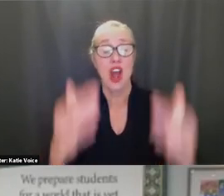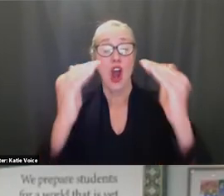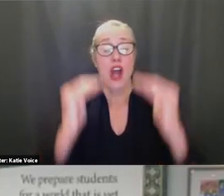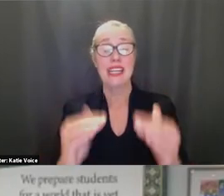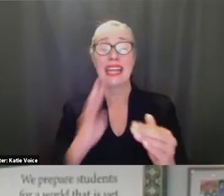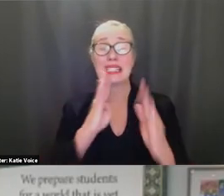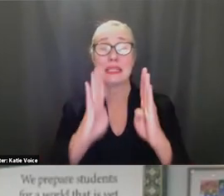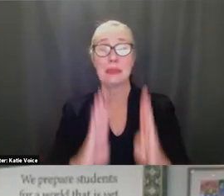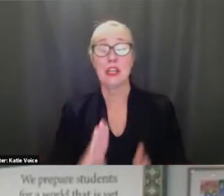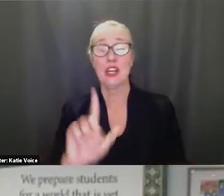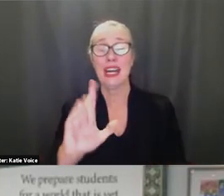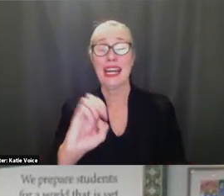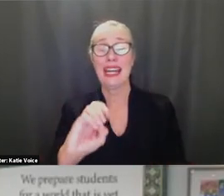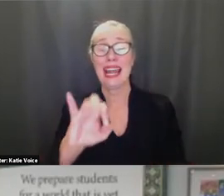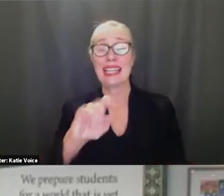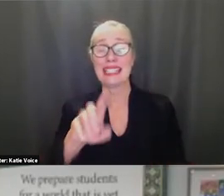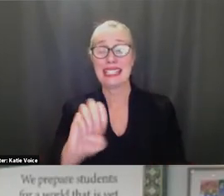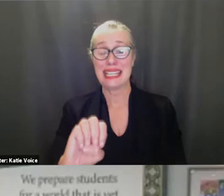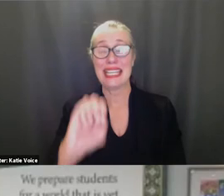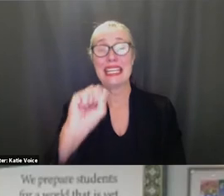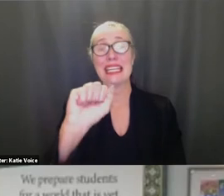leslie sanderson